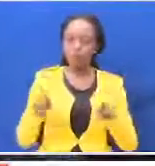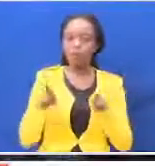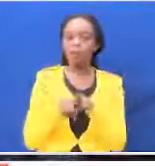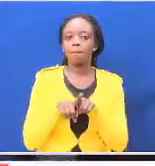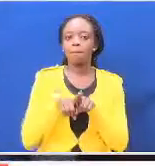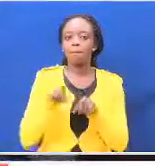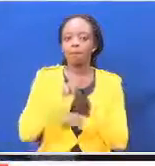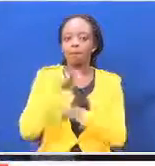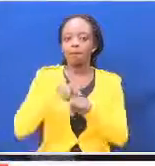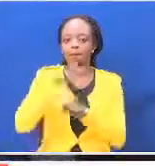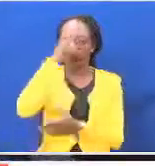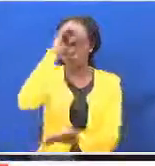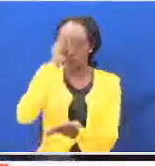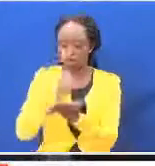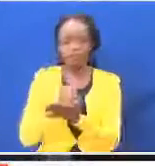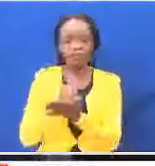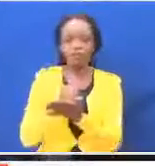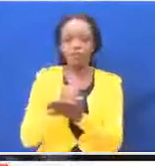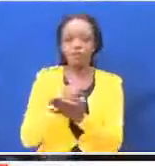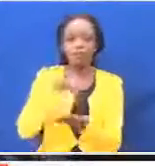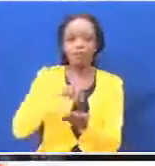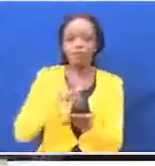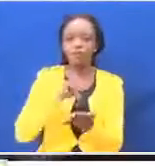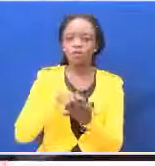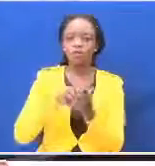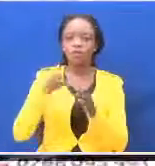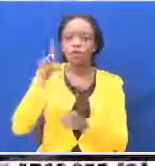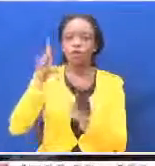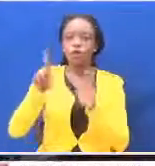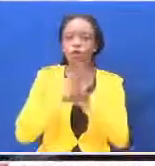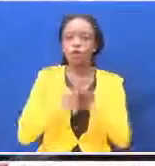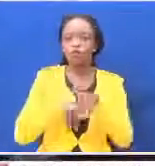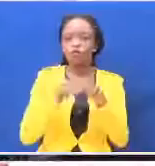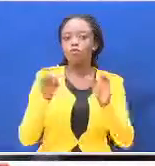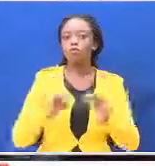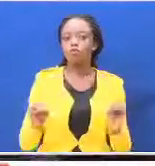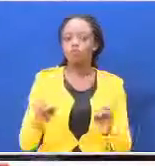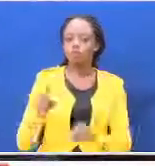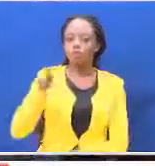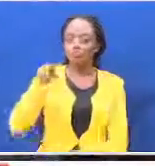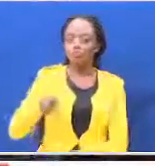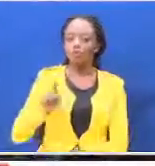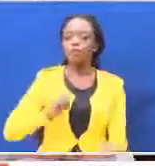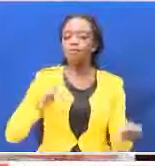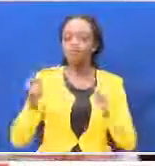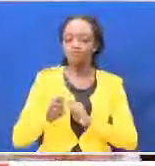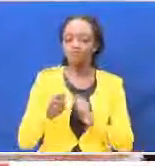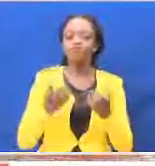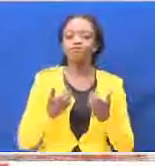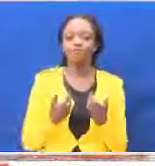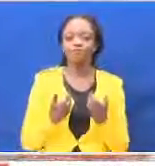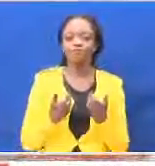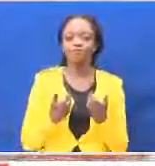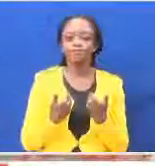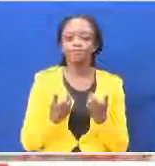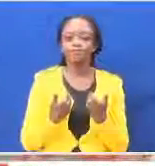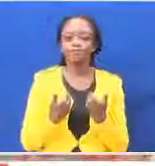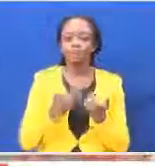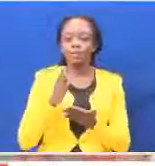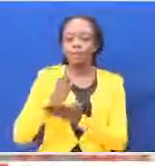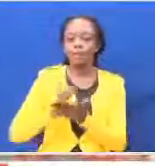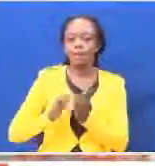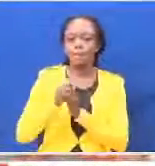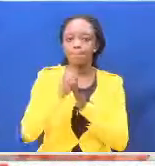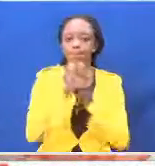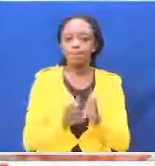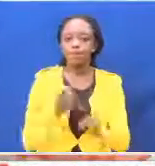office, we are holding offices illegally. So lazima mabadiliko yawepo. On the other hand, a section of leaders